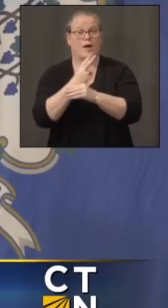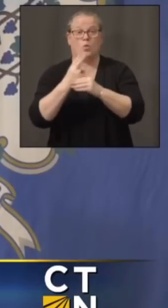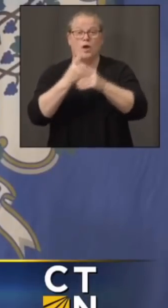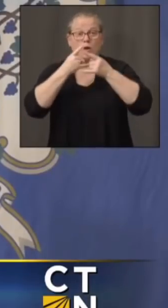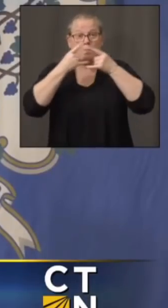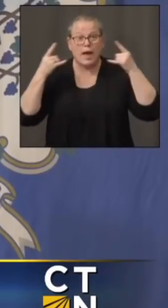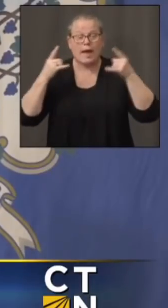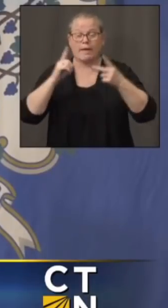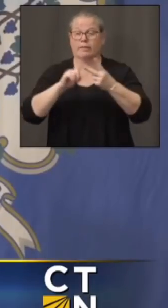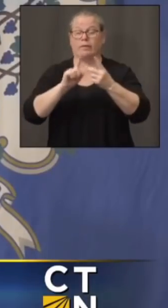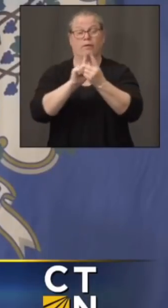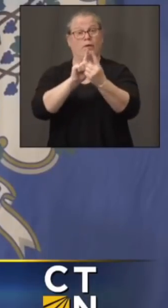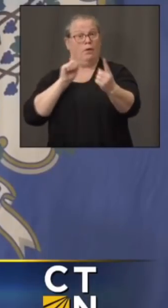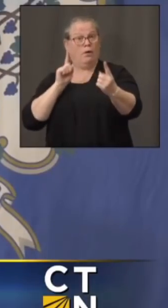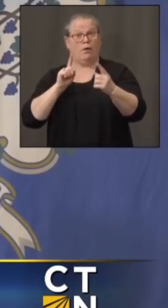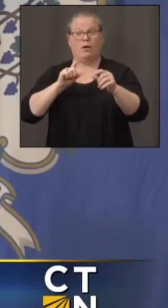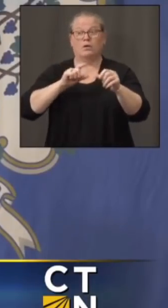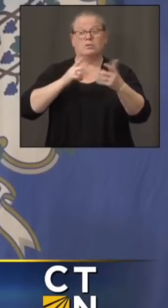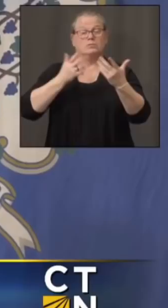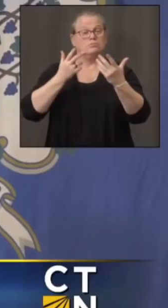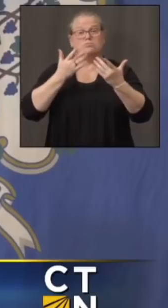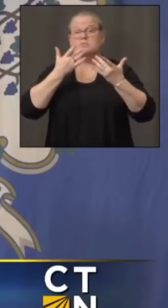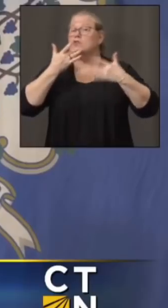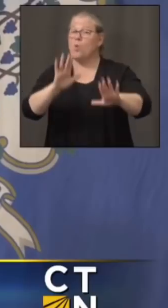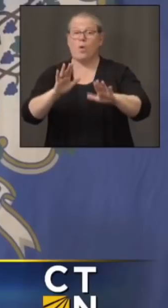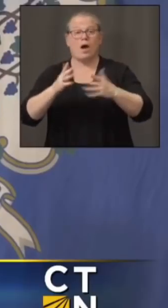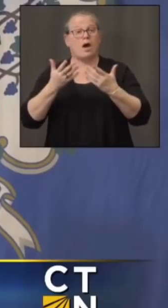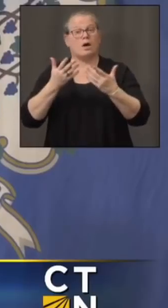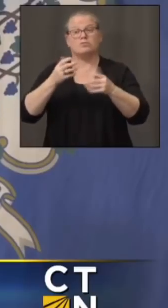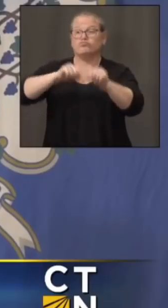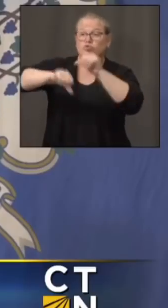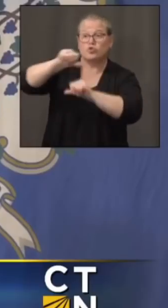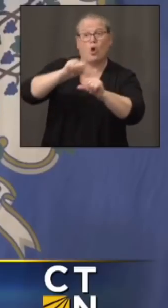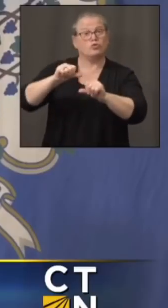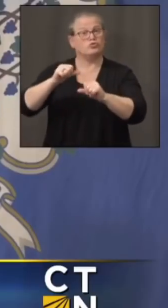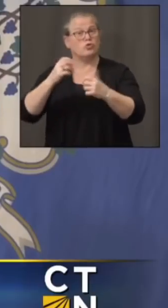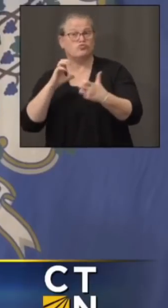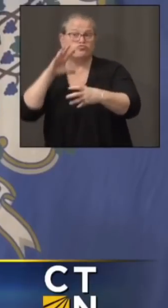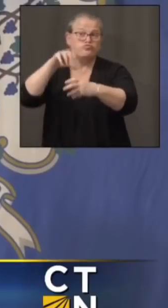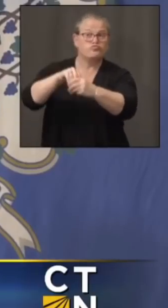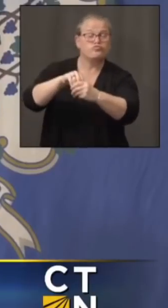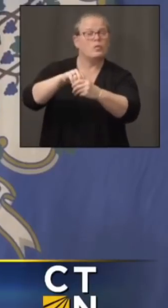avoid social gatherings, about what you're going to do next if these numbers continue to rise?